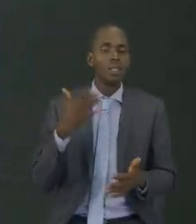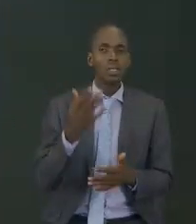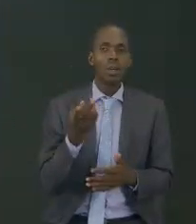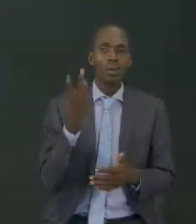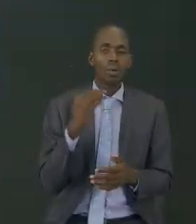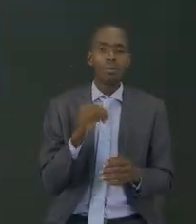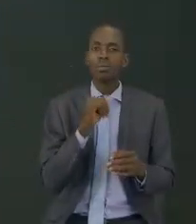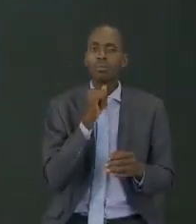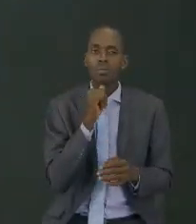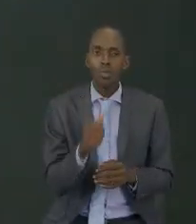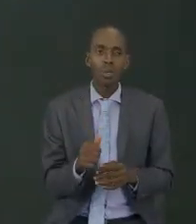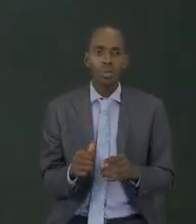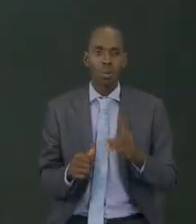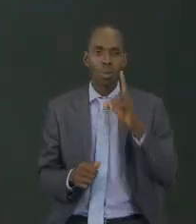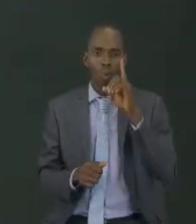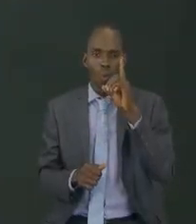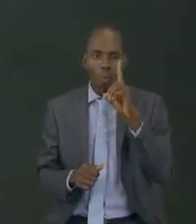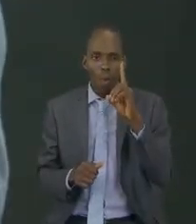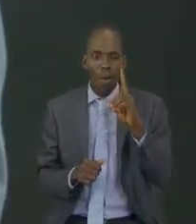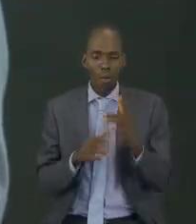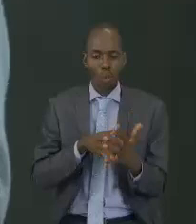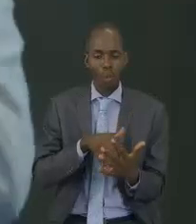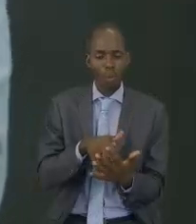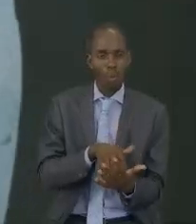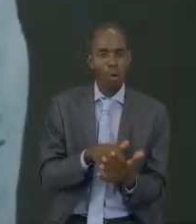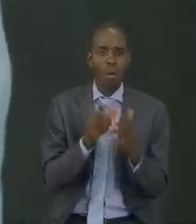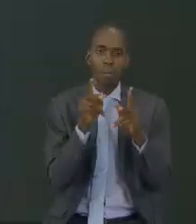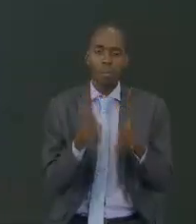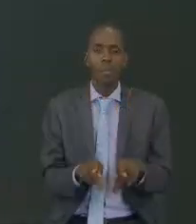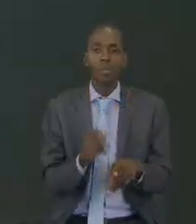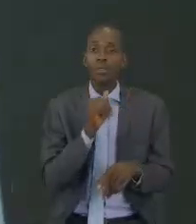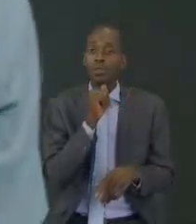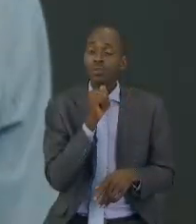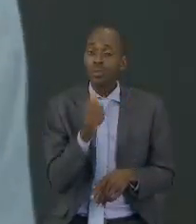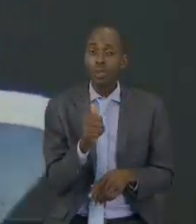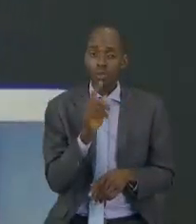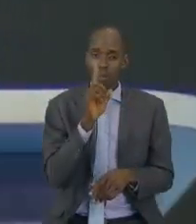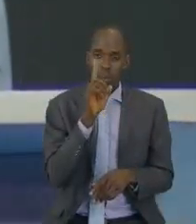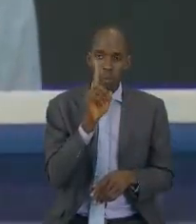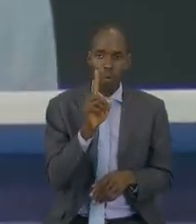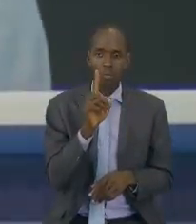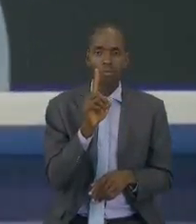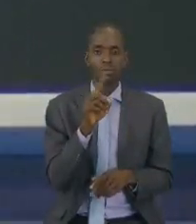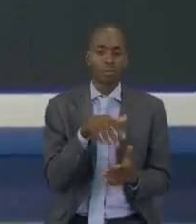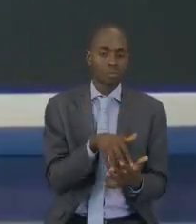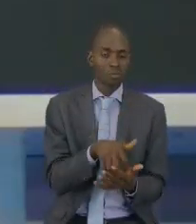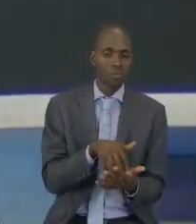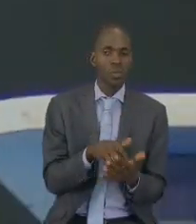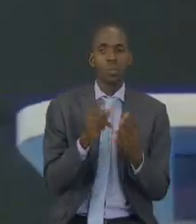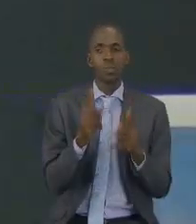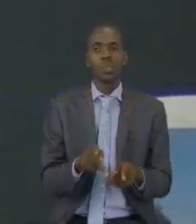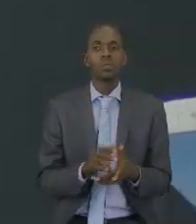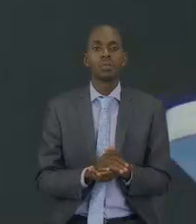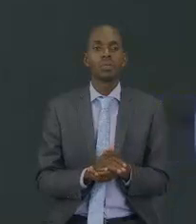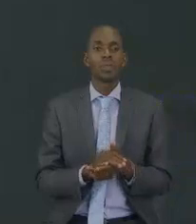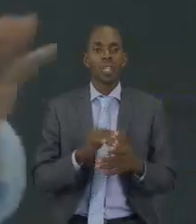not one feeble person. Not one feeble